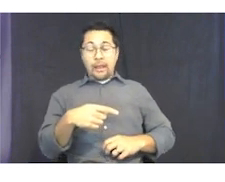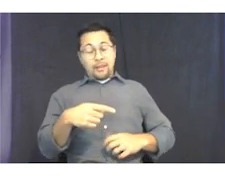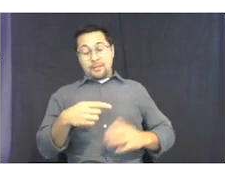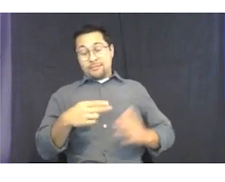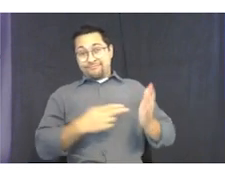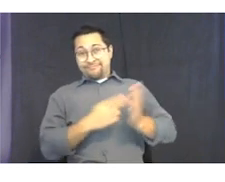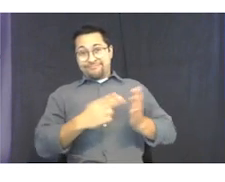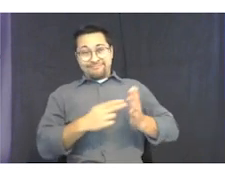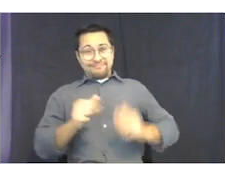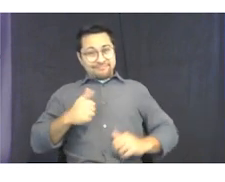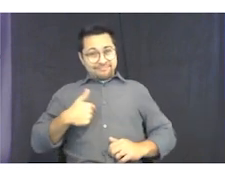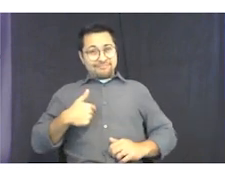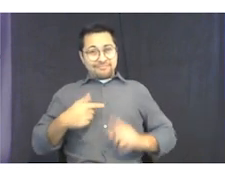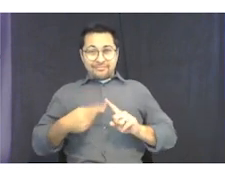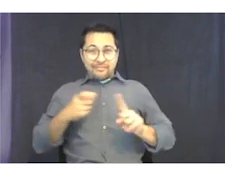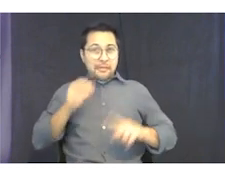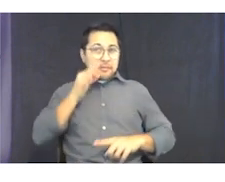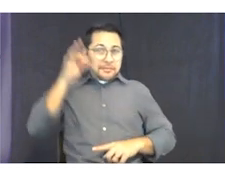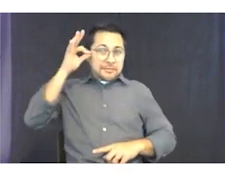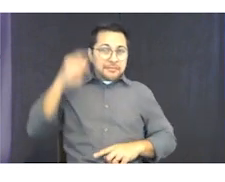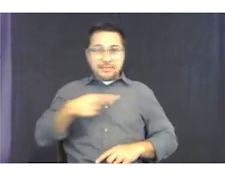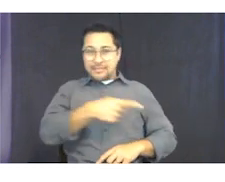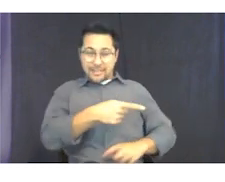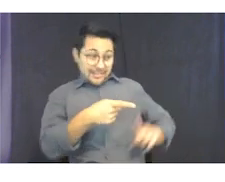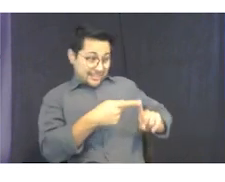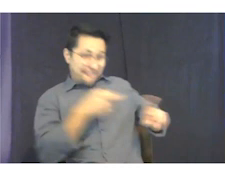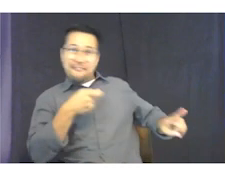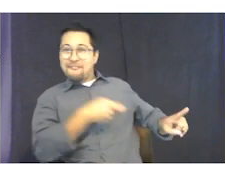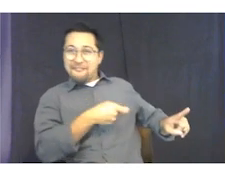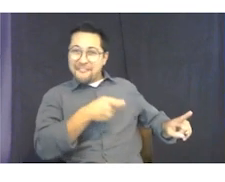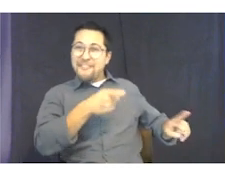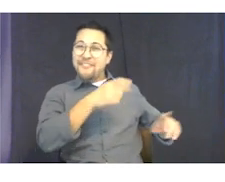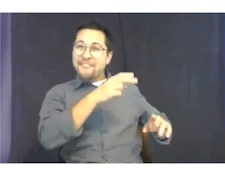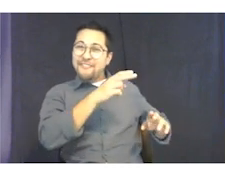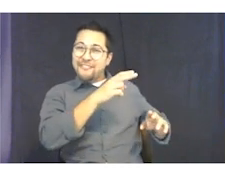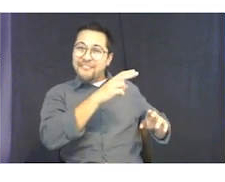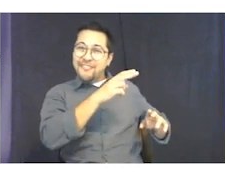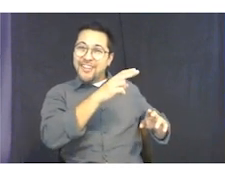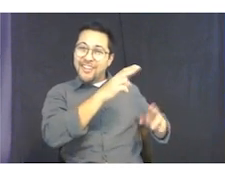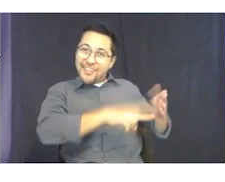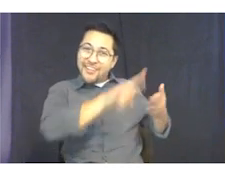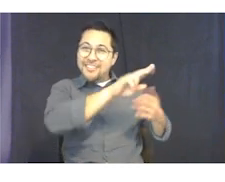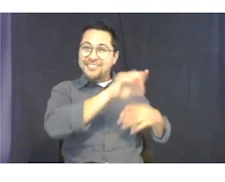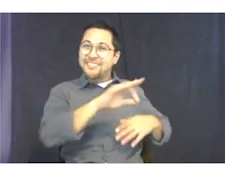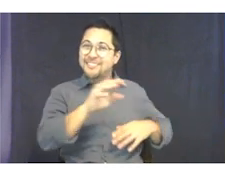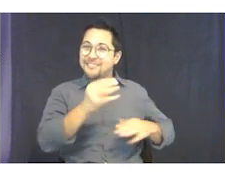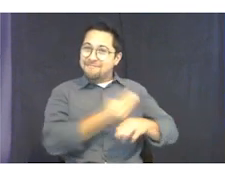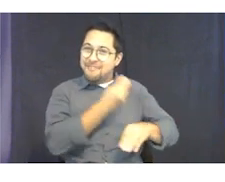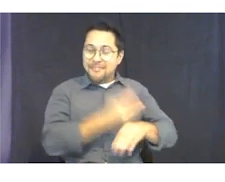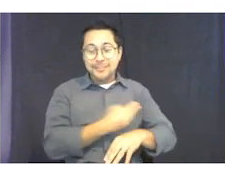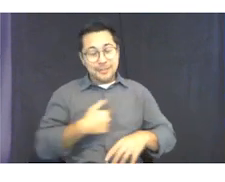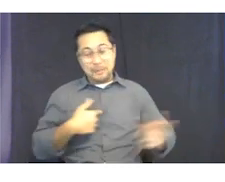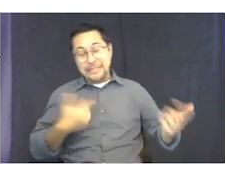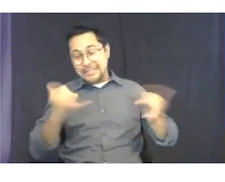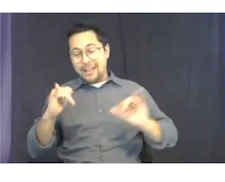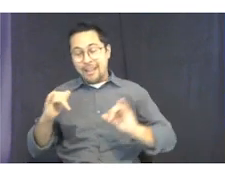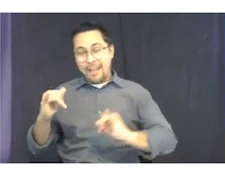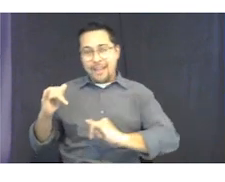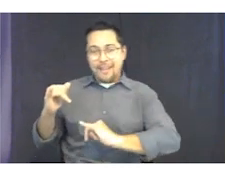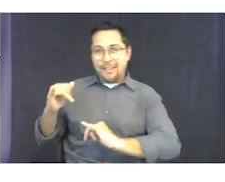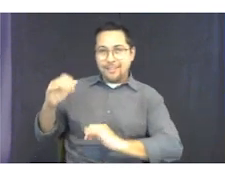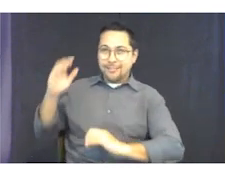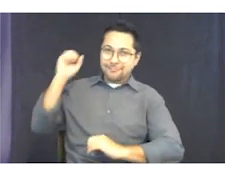I'm a Seminole and this came from University of Miami, okay? Go Noles. But anyway, this last resource on